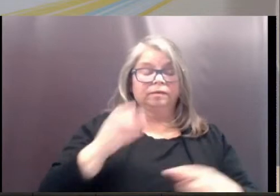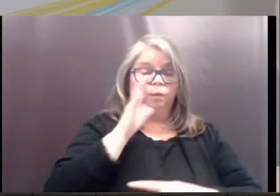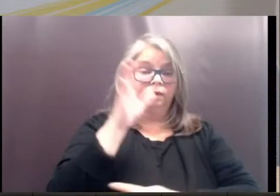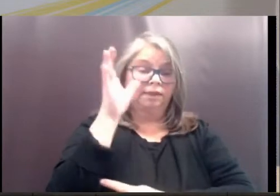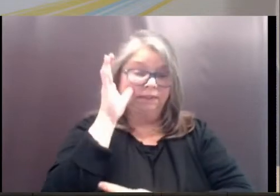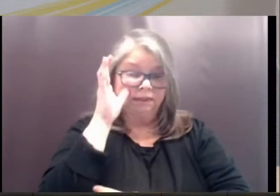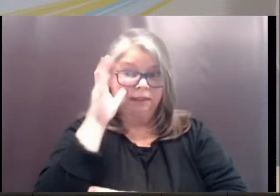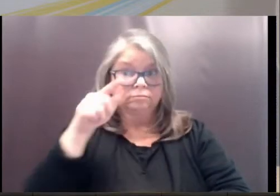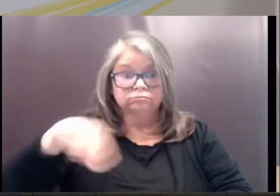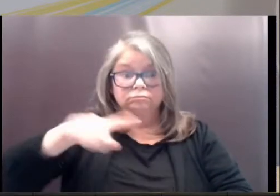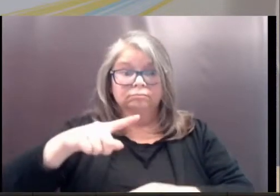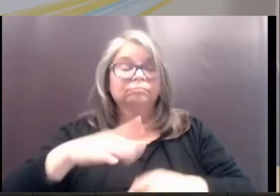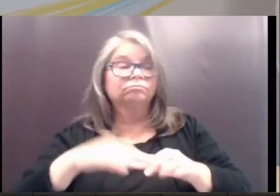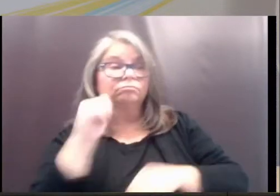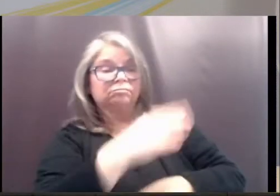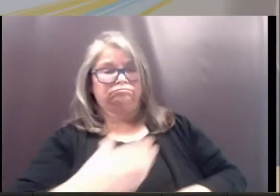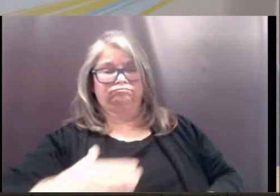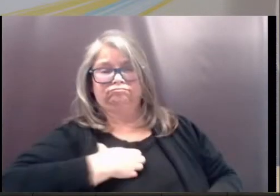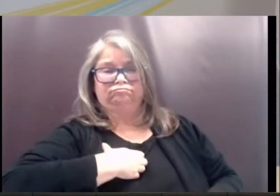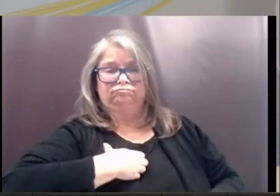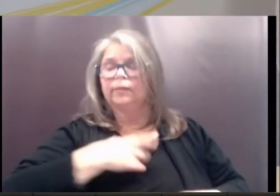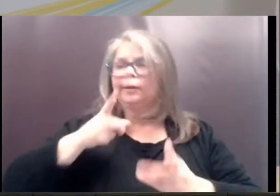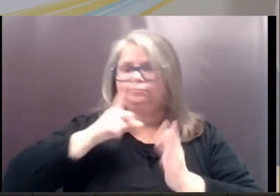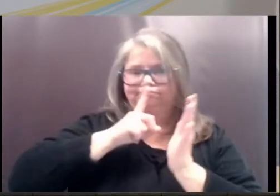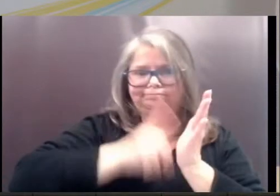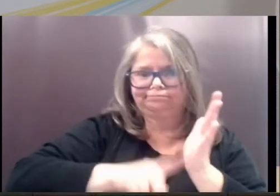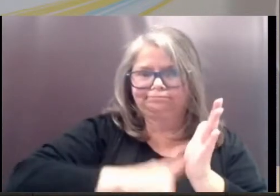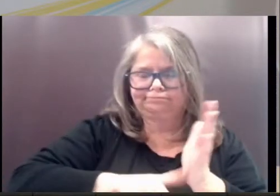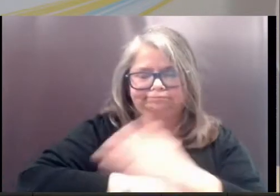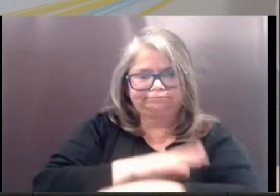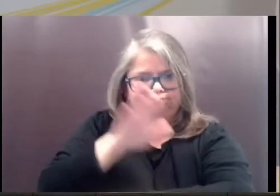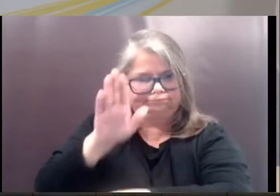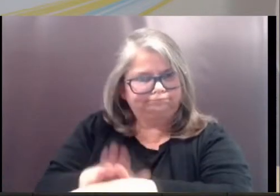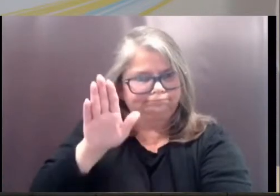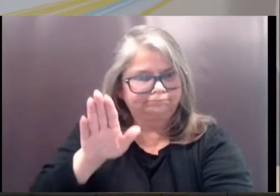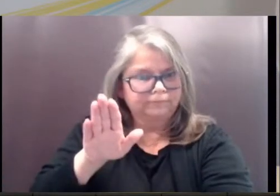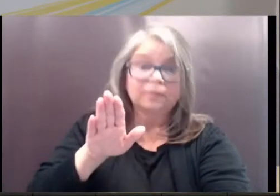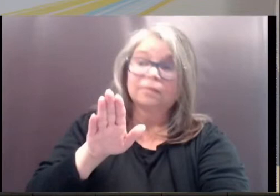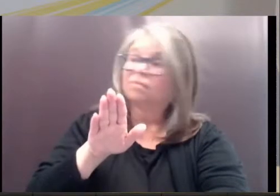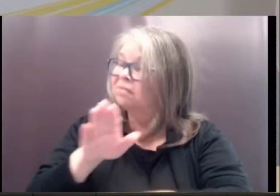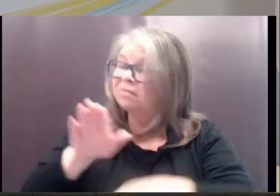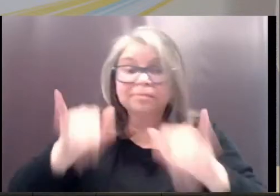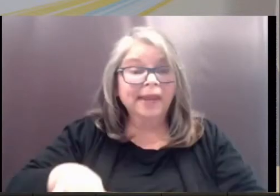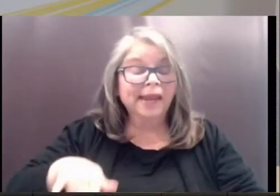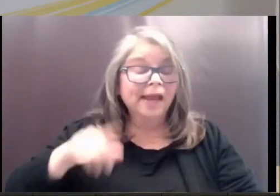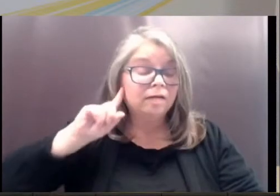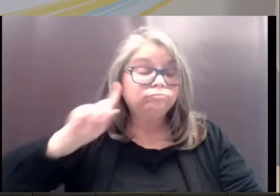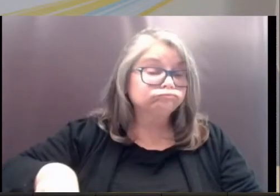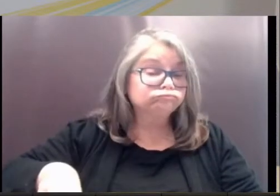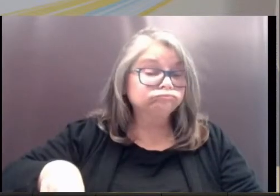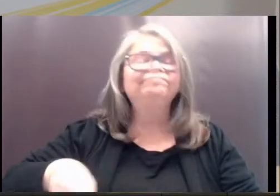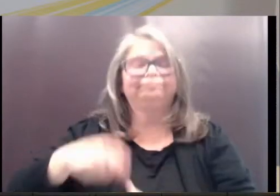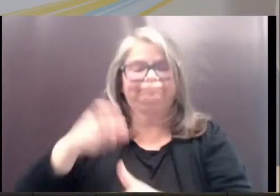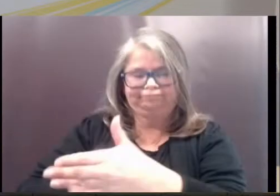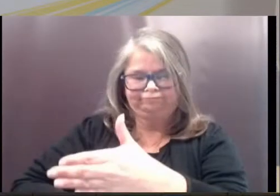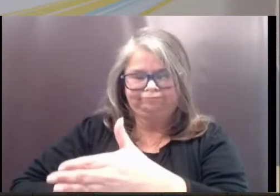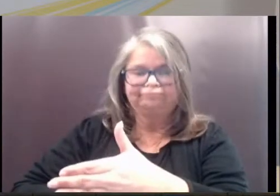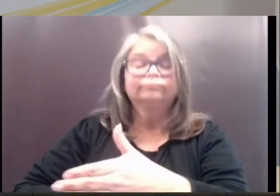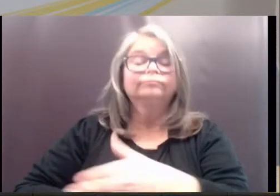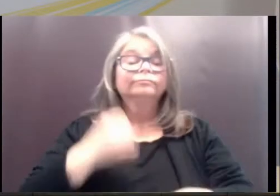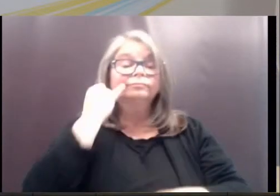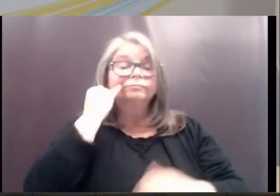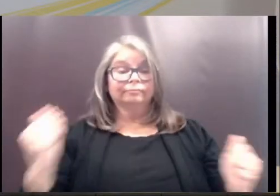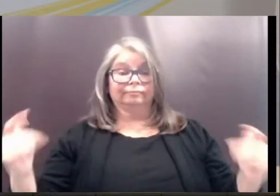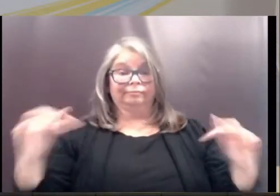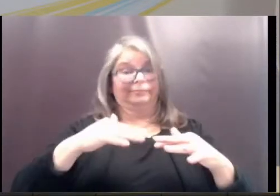Warnings will be followed by fines, and in the case of a large gathering, all people in attendance, and not just the hosts or organizers, will be